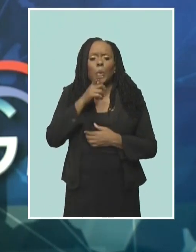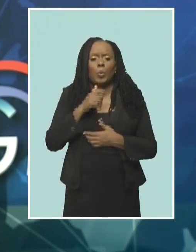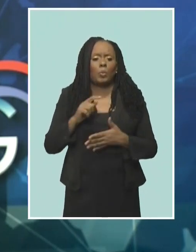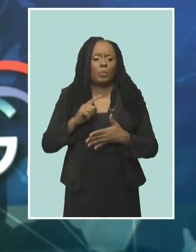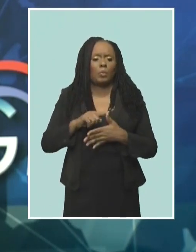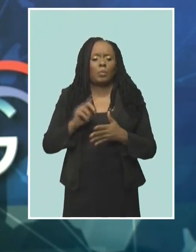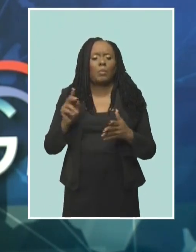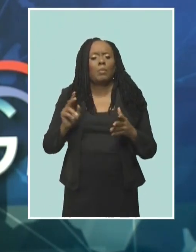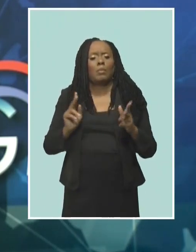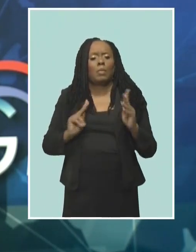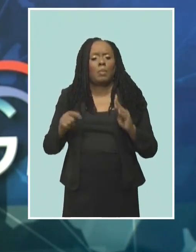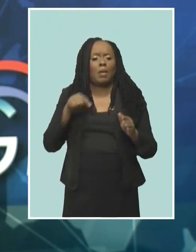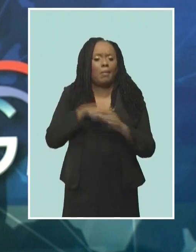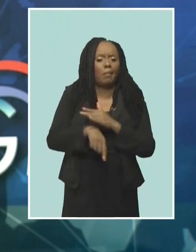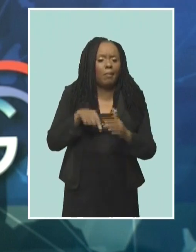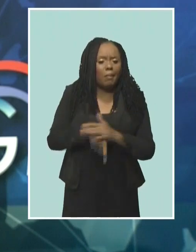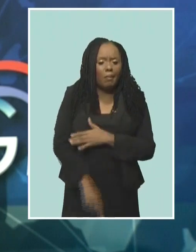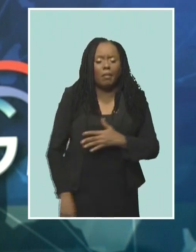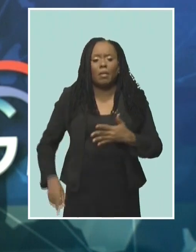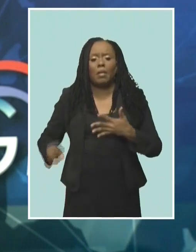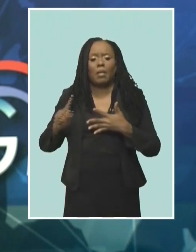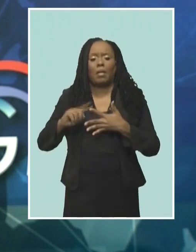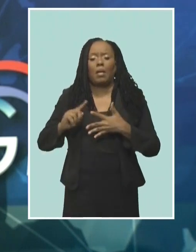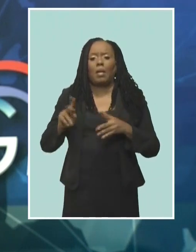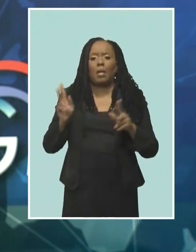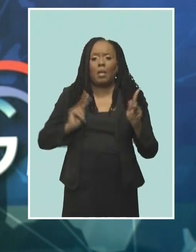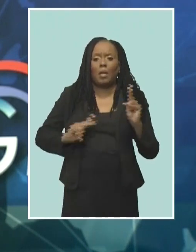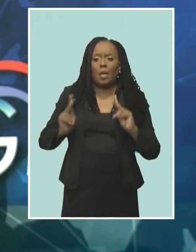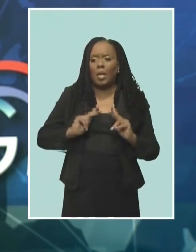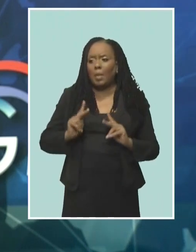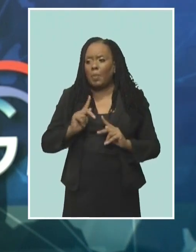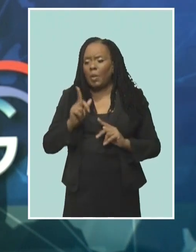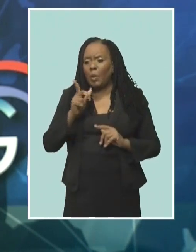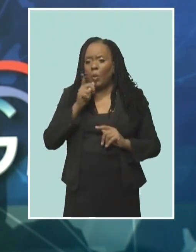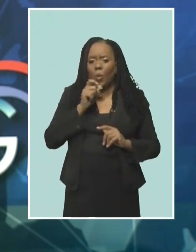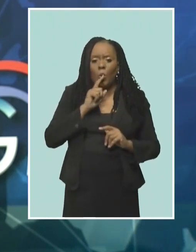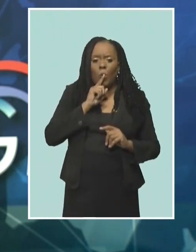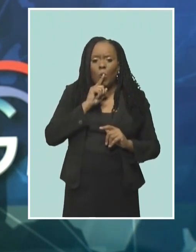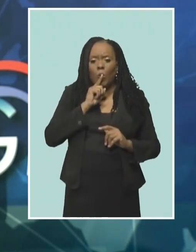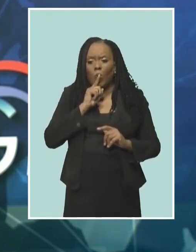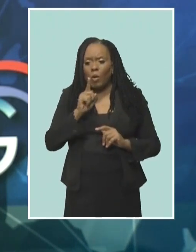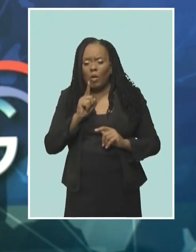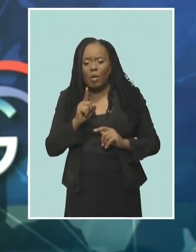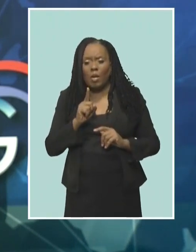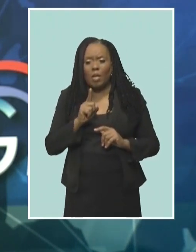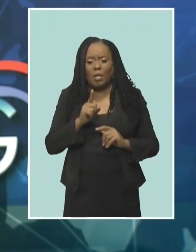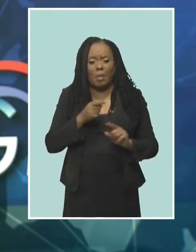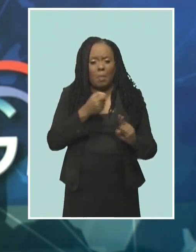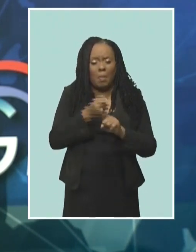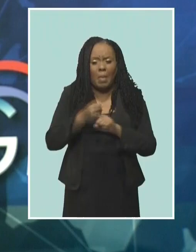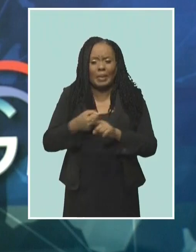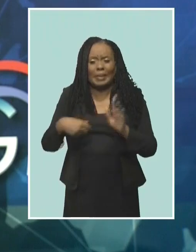multiple murders and others who terrorize communities, Ms. Thompson says they cannot be allowed to continue.